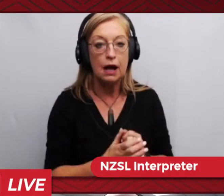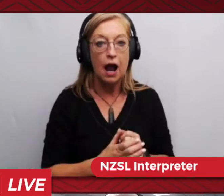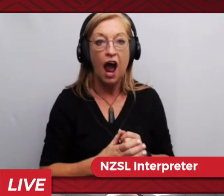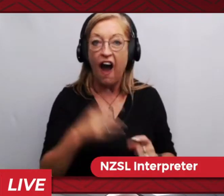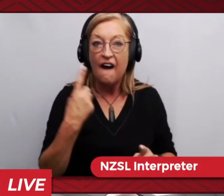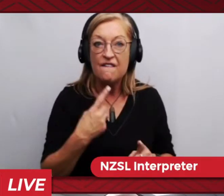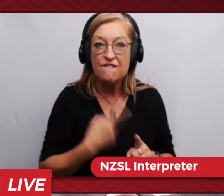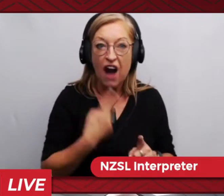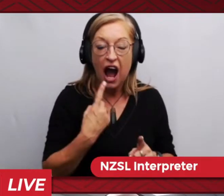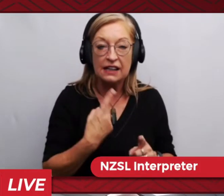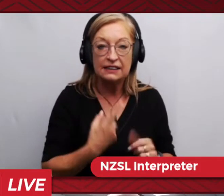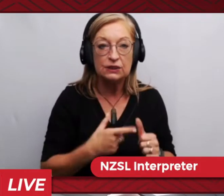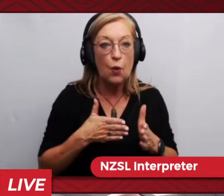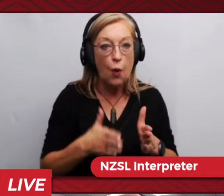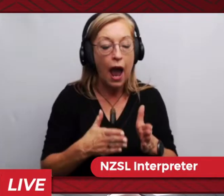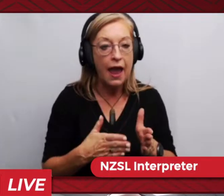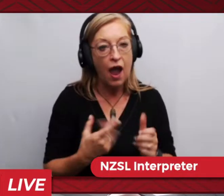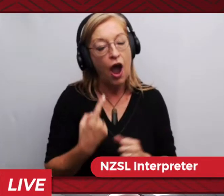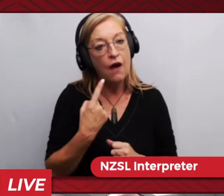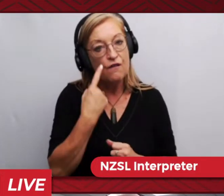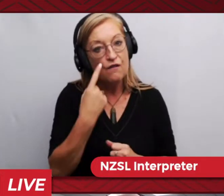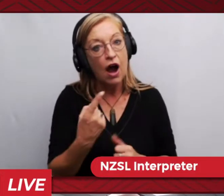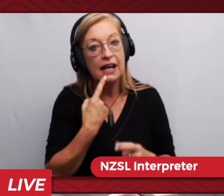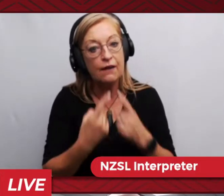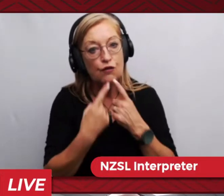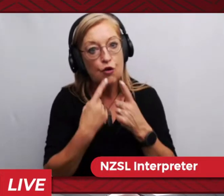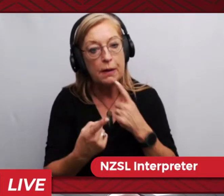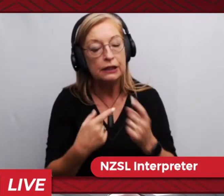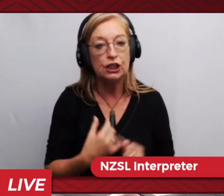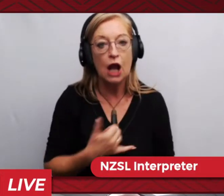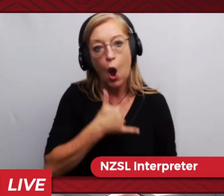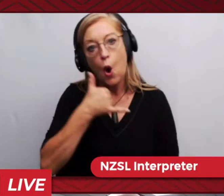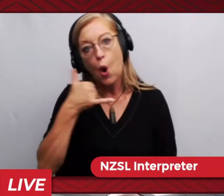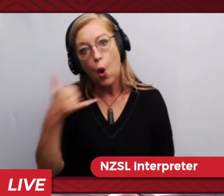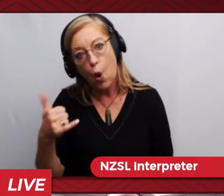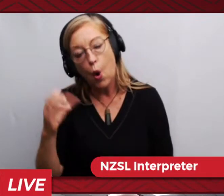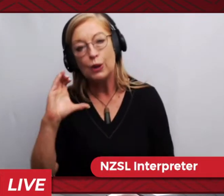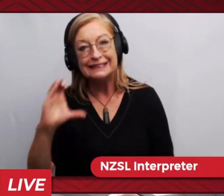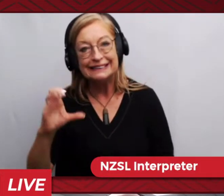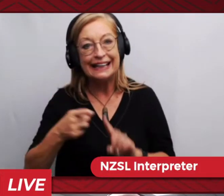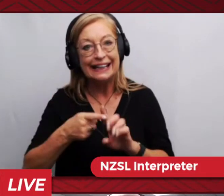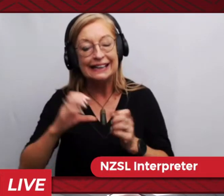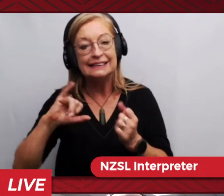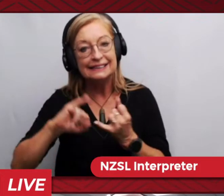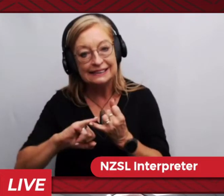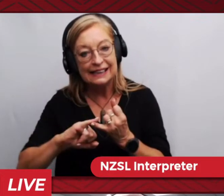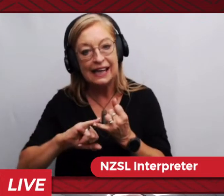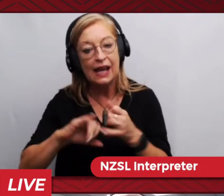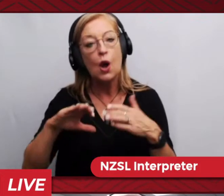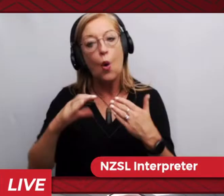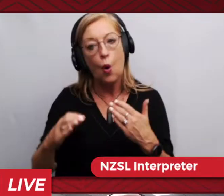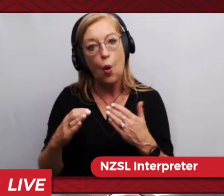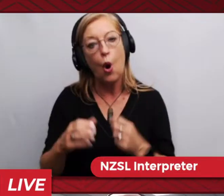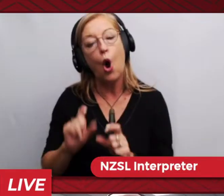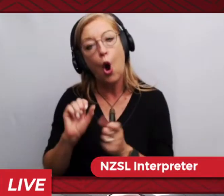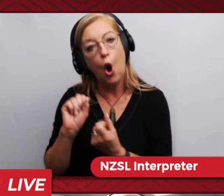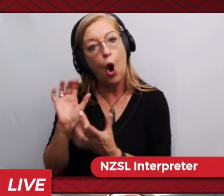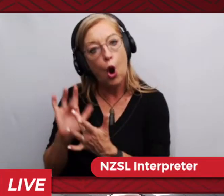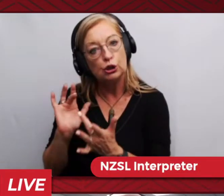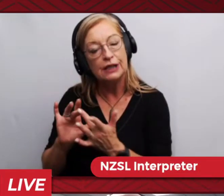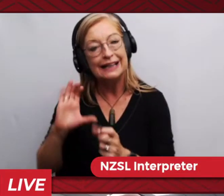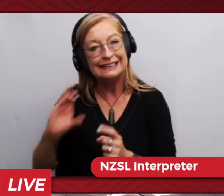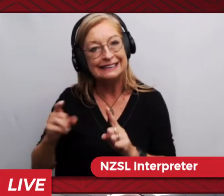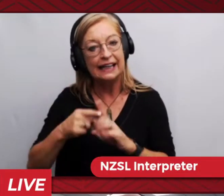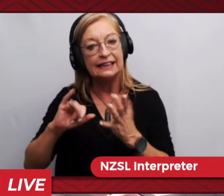is to call the CEC or email the CEC. We just ask that you don't contact individual members of our team or your